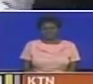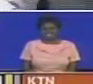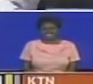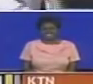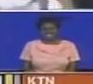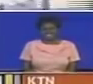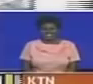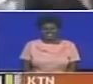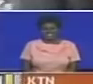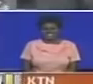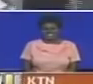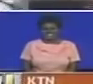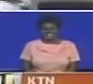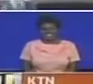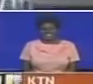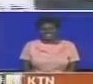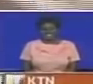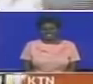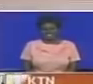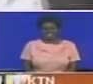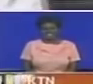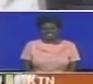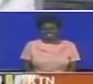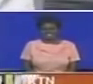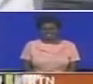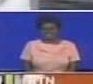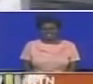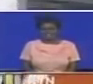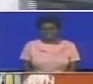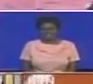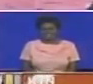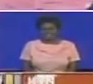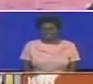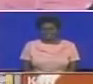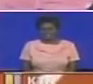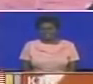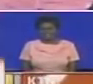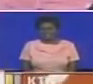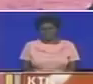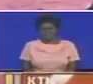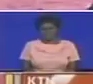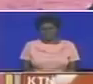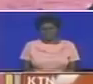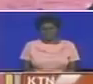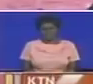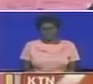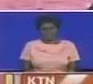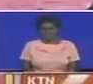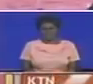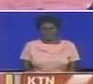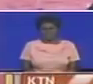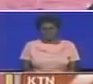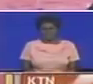Jina langu ni Franco Tieno. Wa KTN Leo. Nairobi. All right, don't forget your channel, your